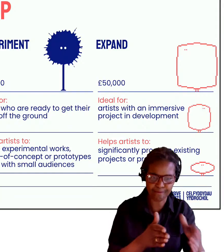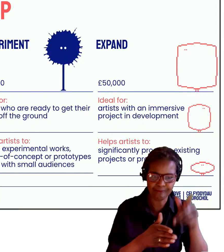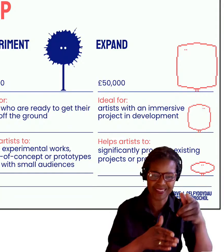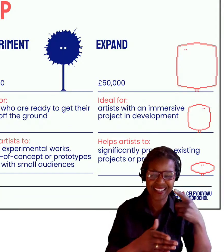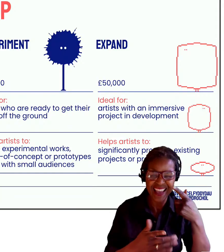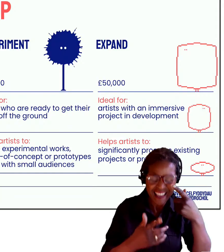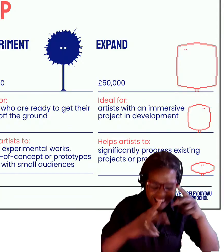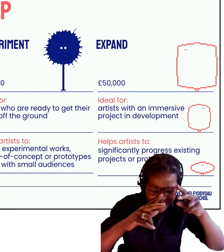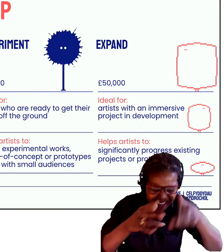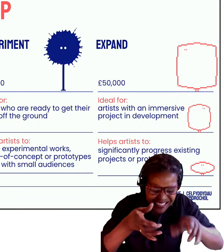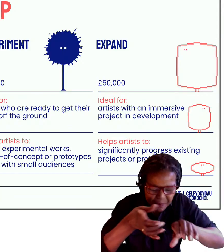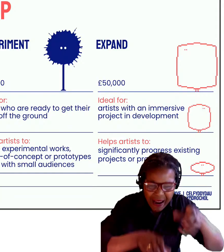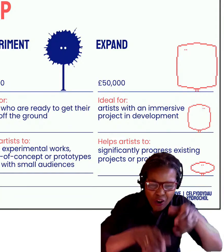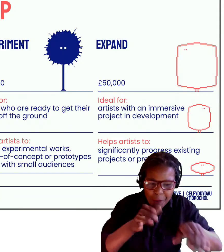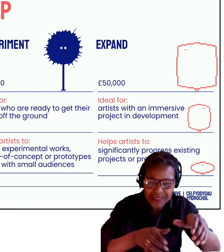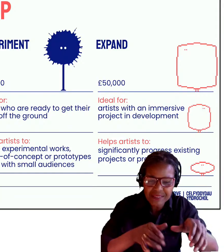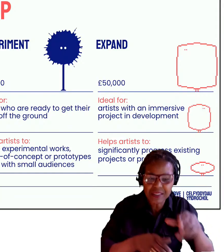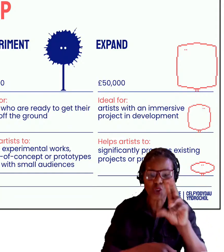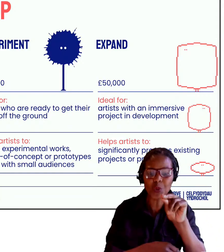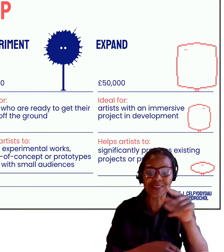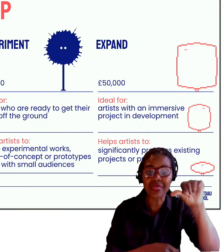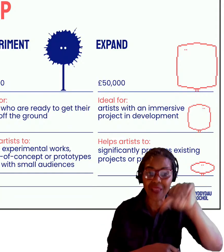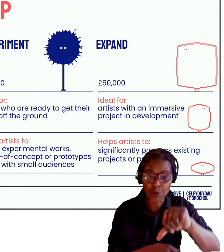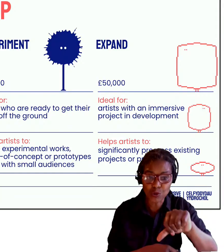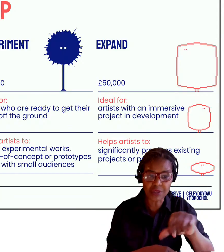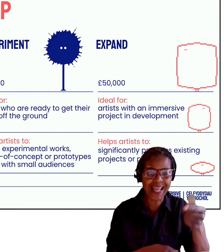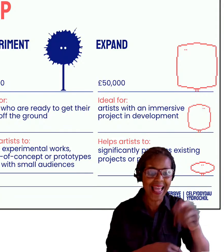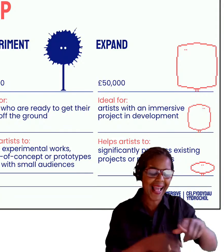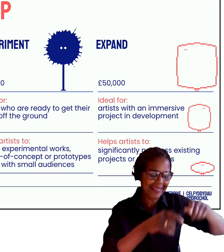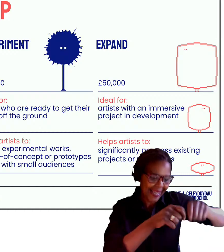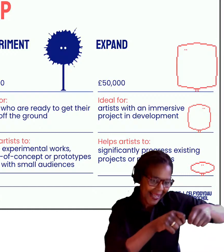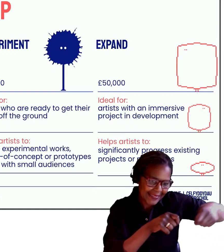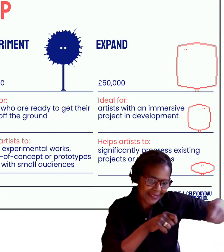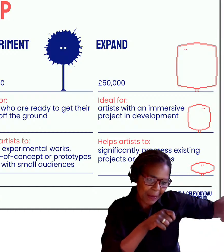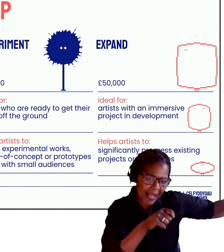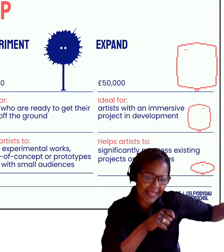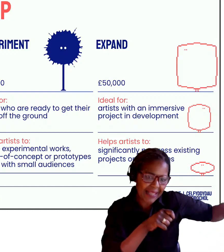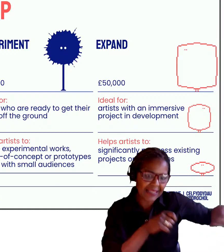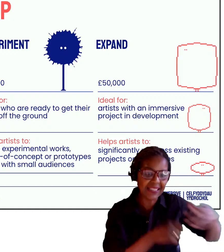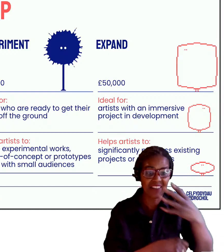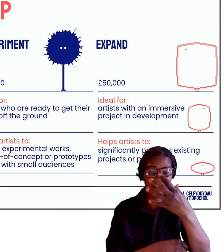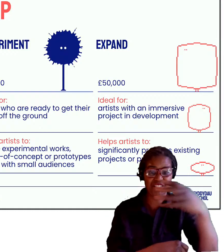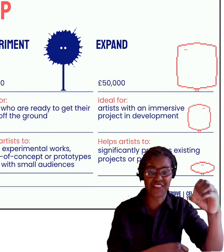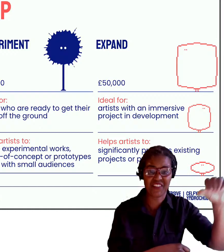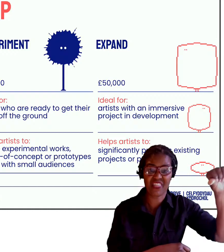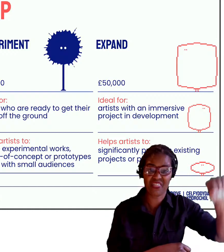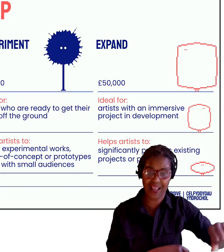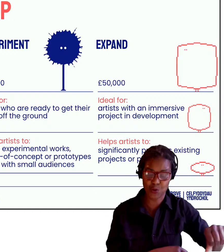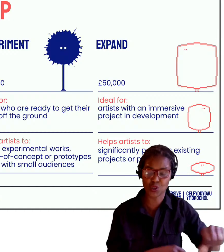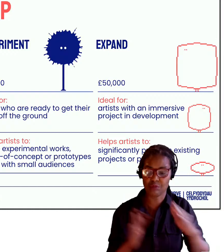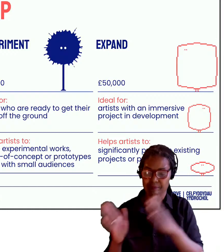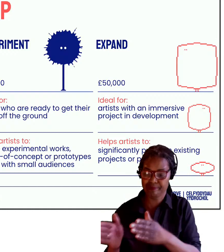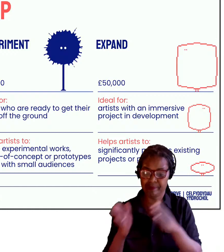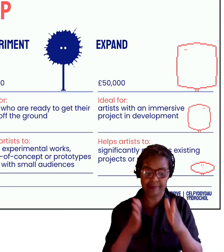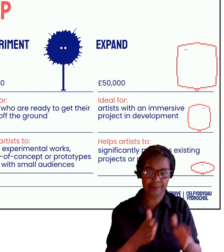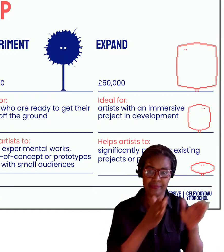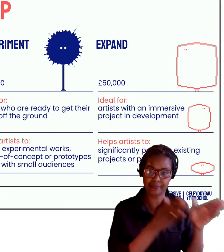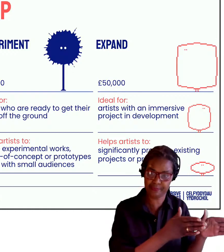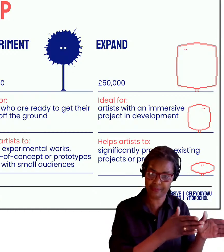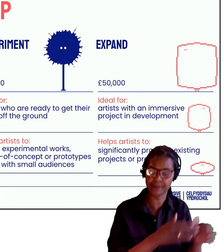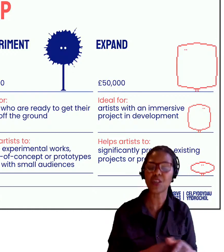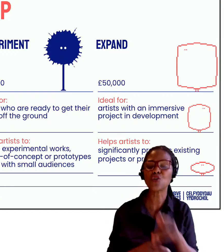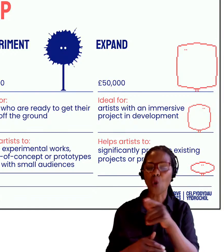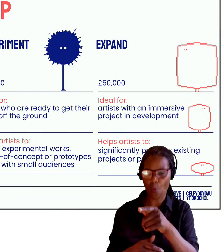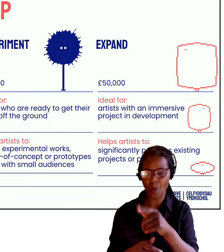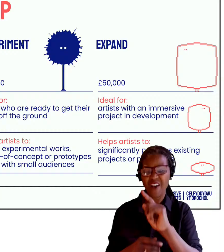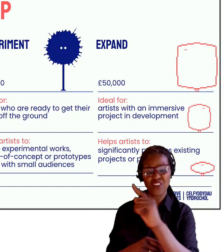and Expand, £50,000. So Explore aims to help artists with early stage explorations of immersive